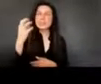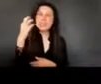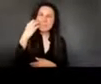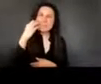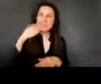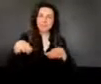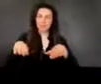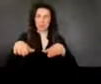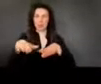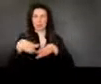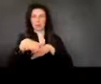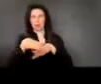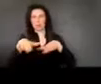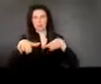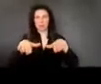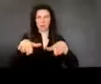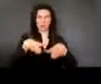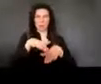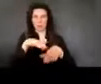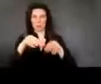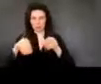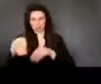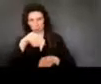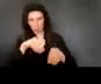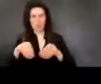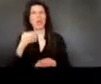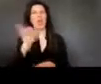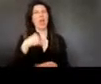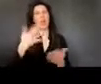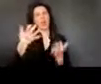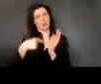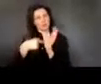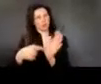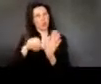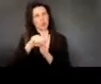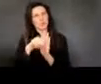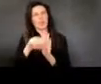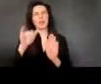weightlessness, and this reimagining of the actual flooding within the site.